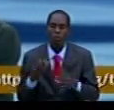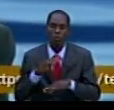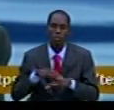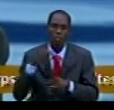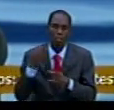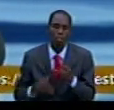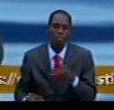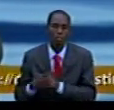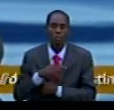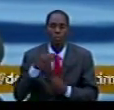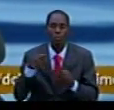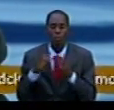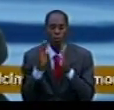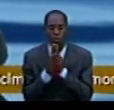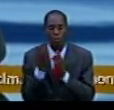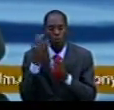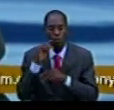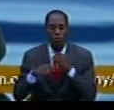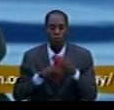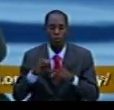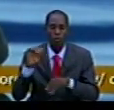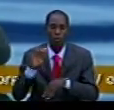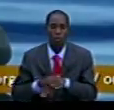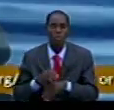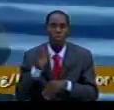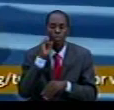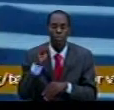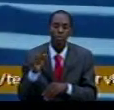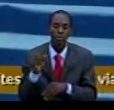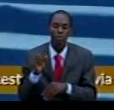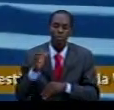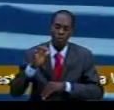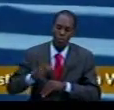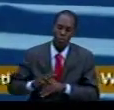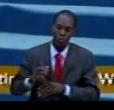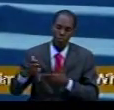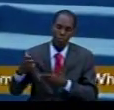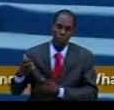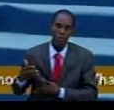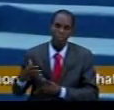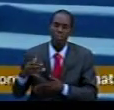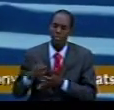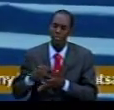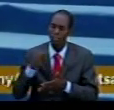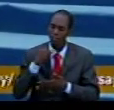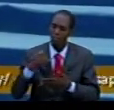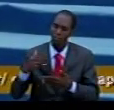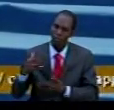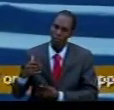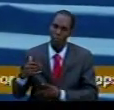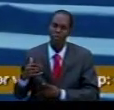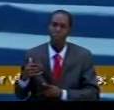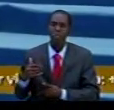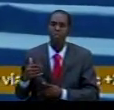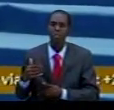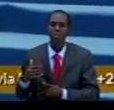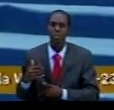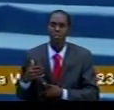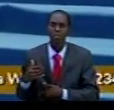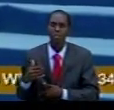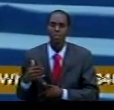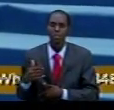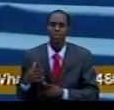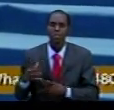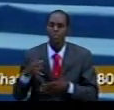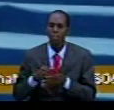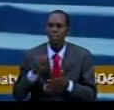hand there, and I was pressing the thing. It's here. When I put on my top, you see this side